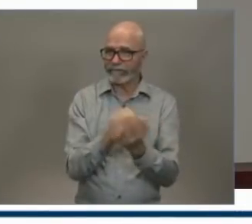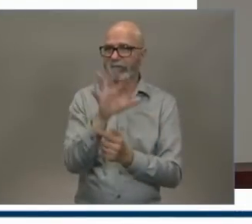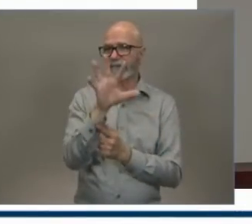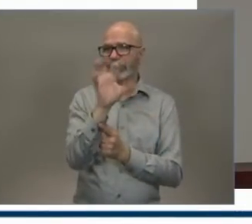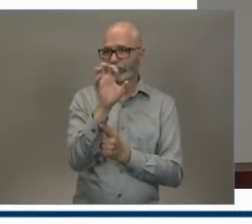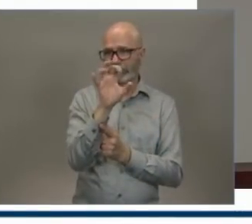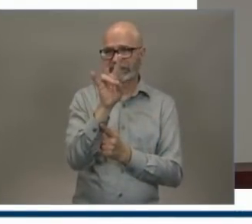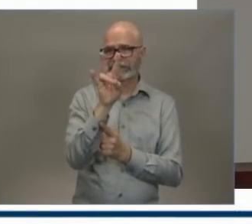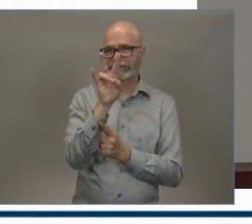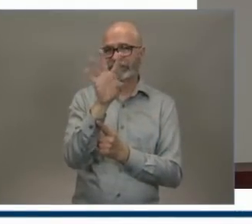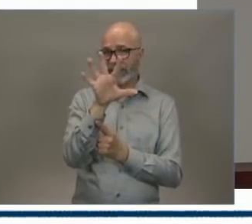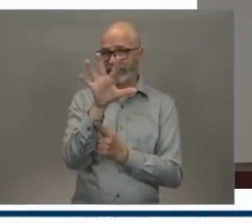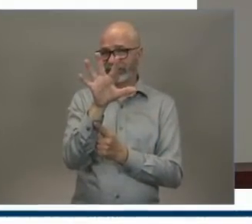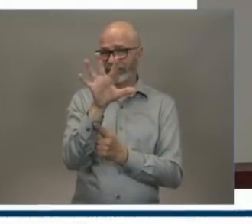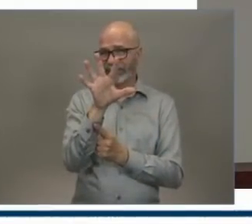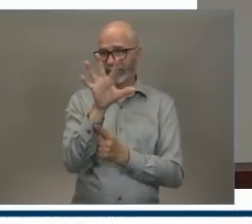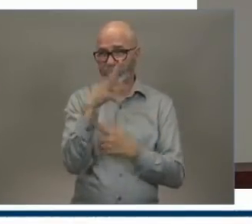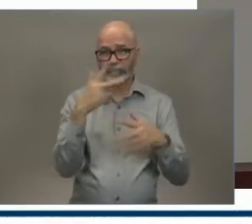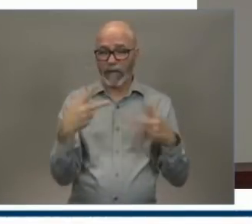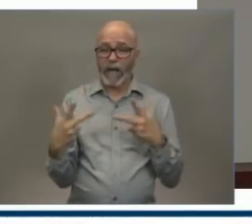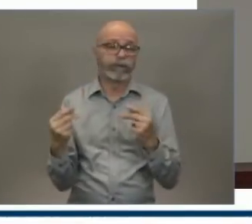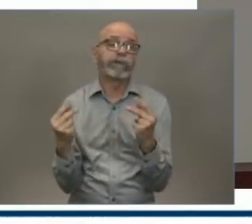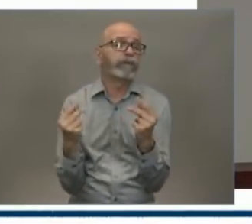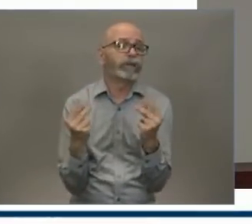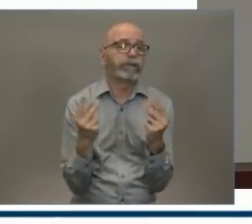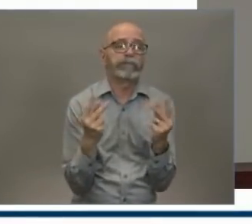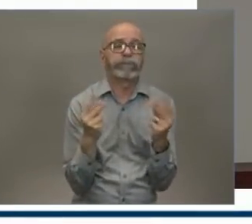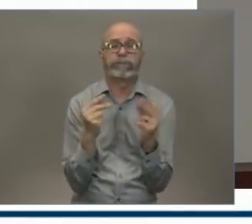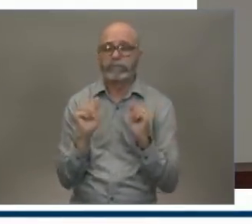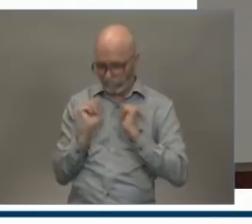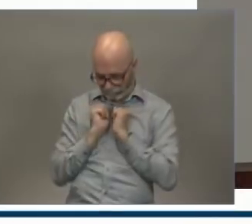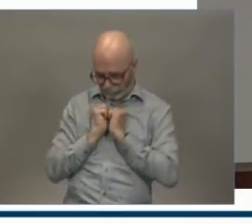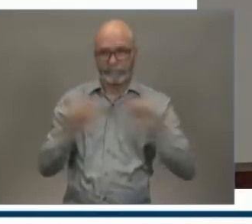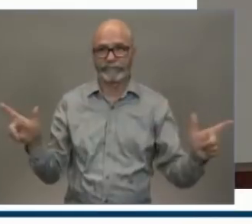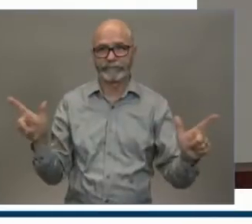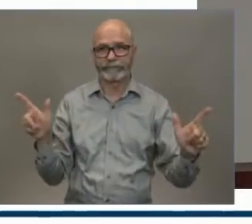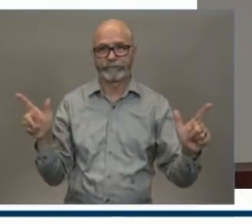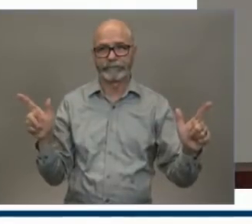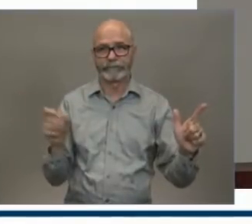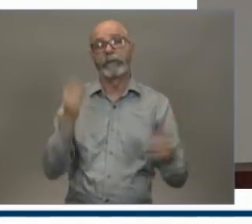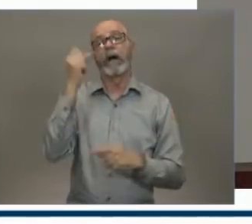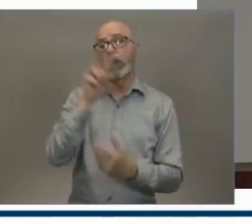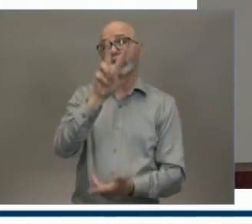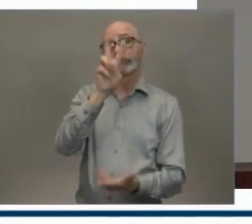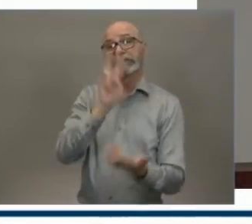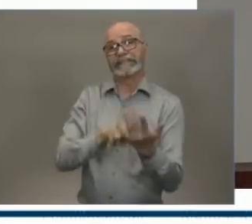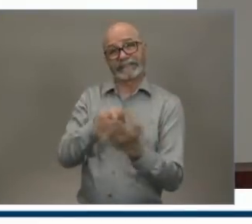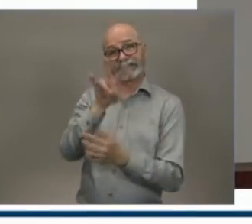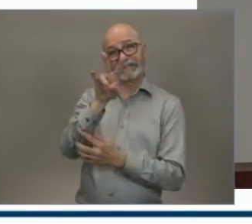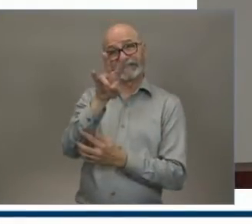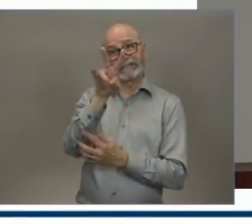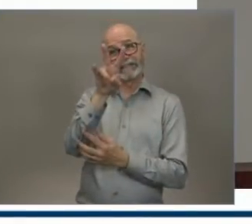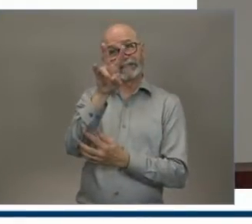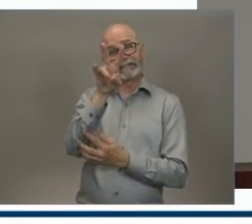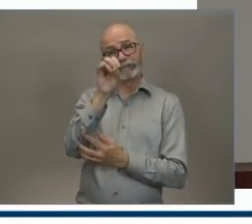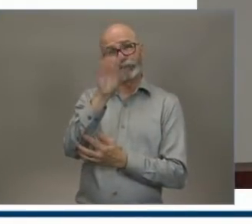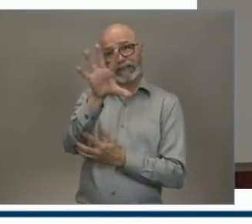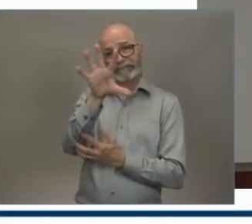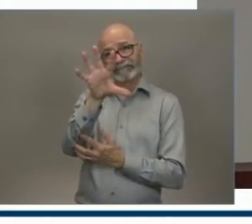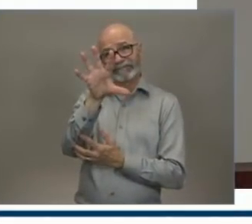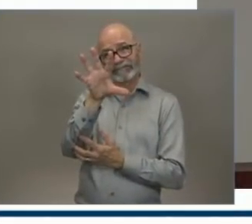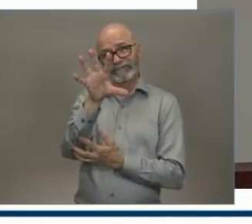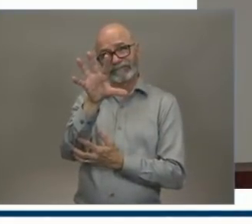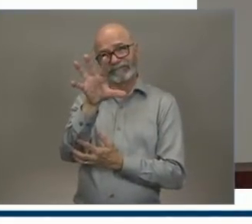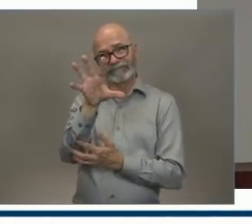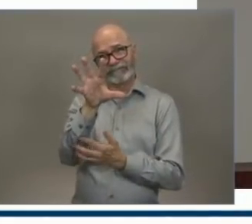10,575 doses of COVID-19 vaccine, and then 2,705 of those were second doses.